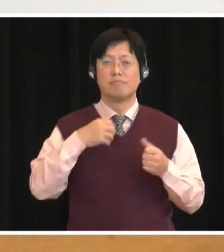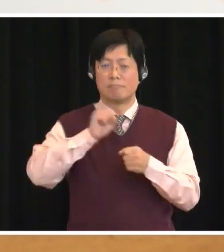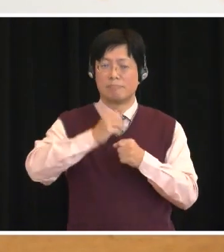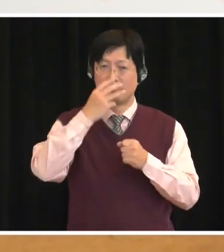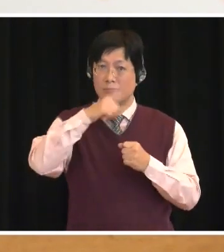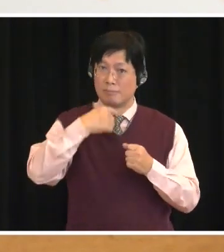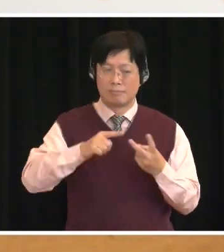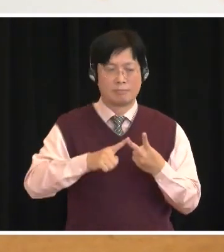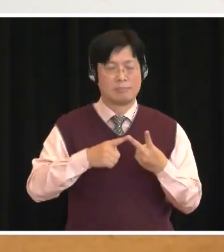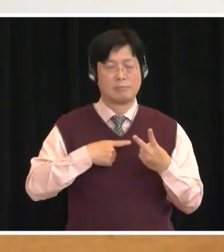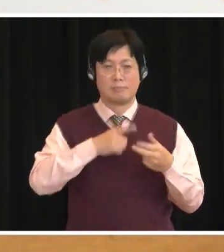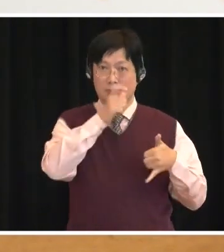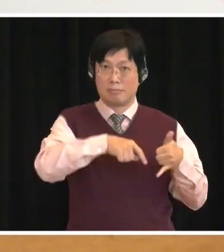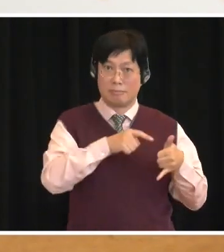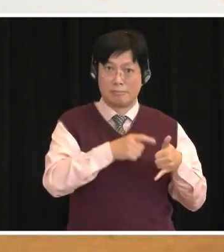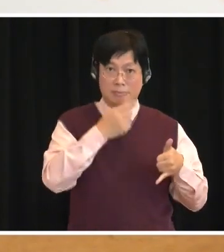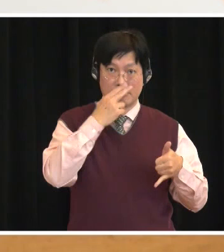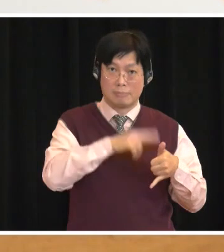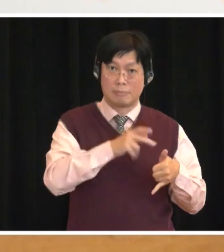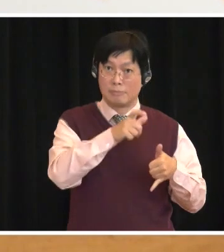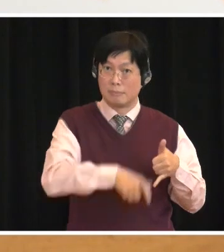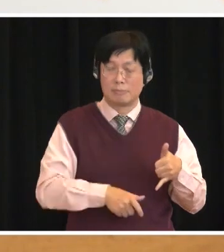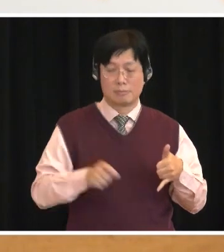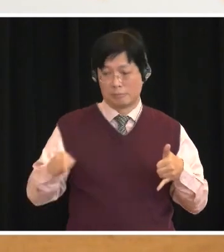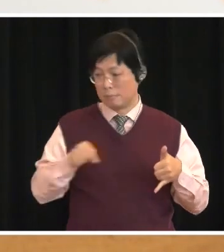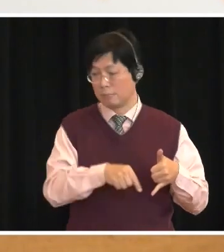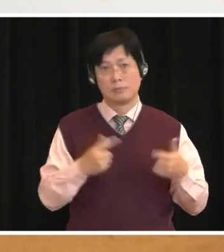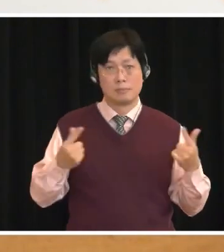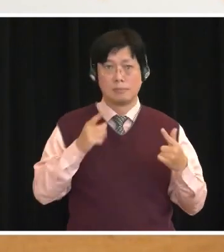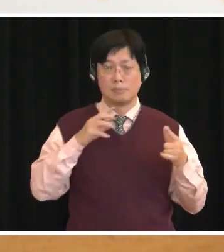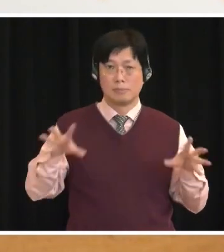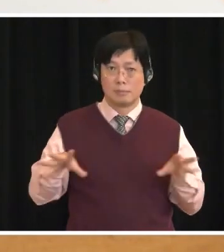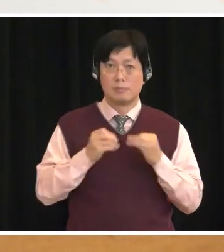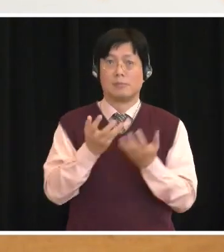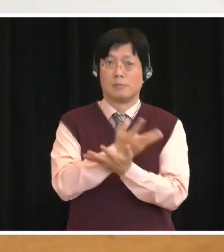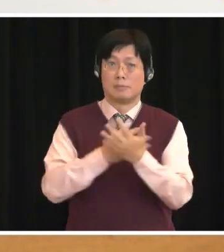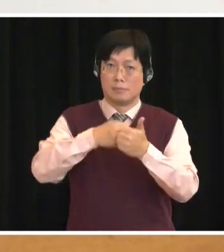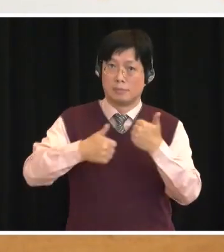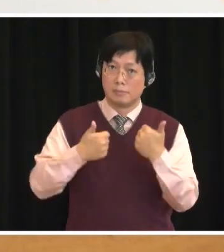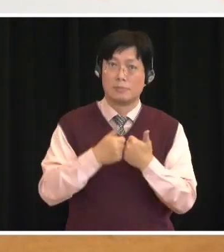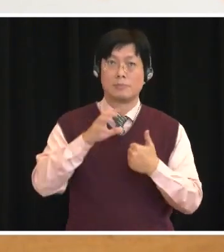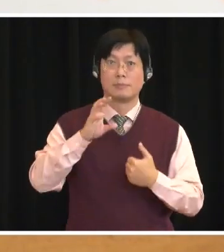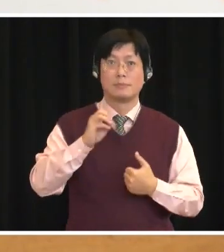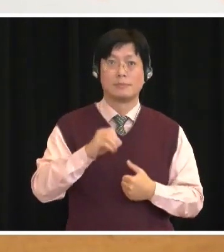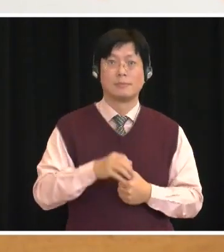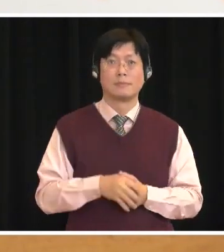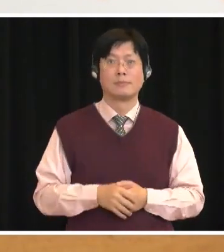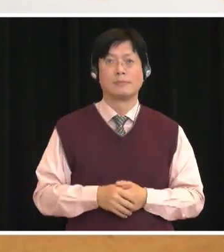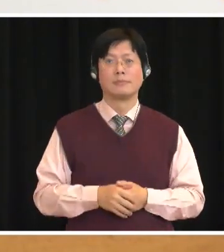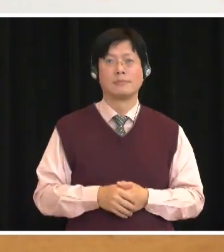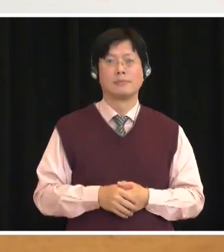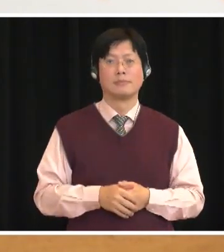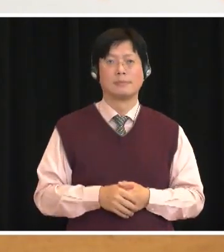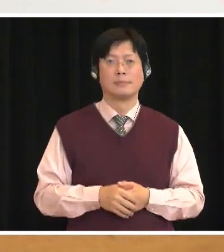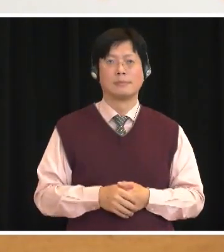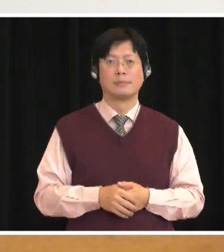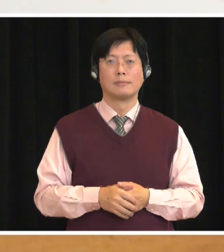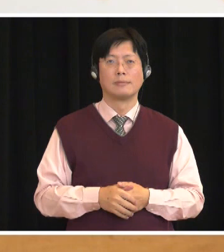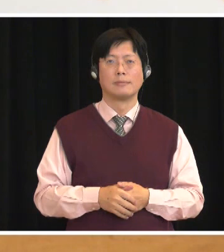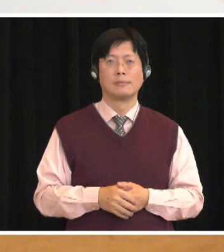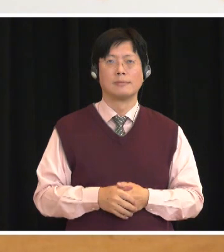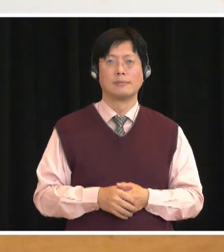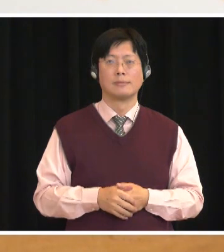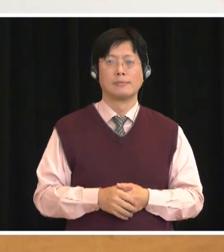to help a kind of diversion for the child